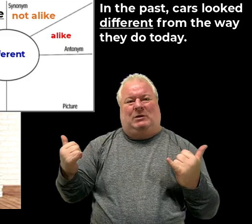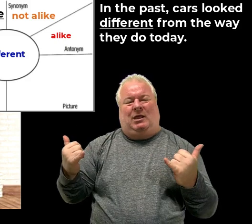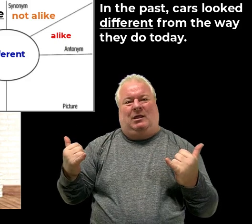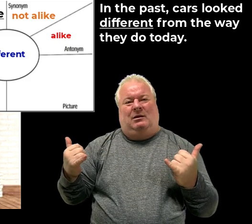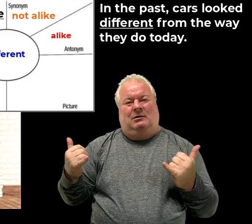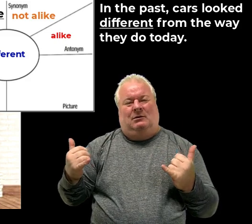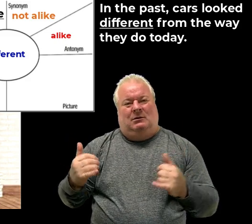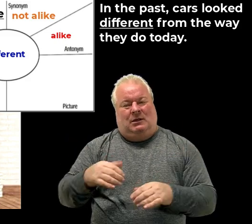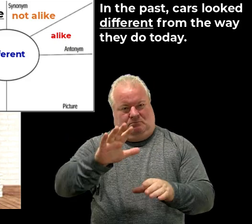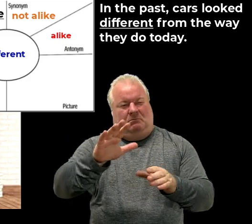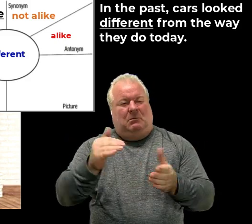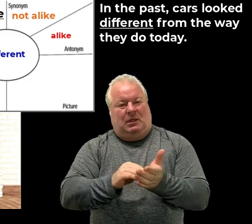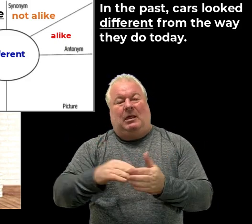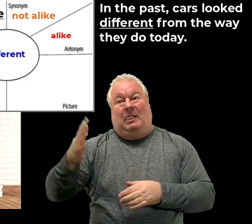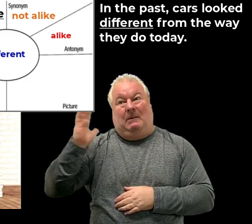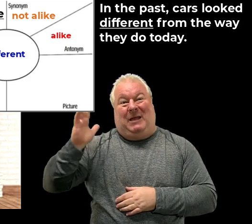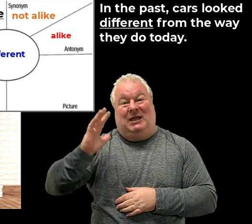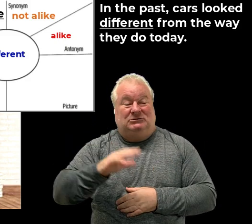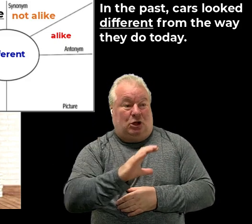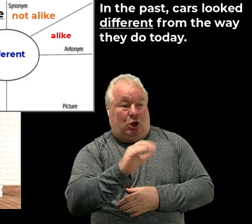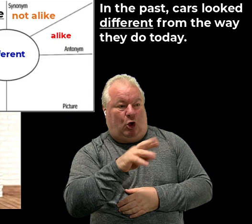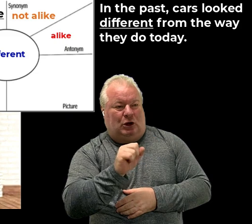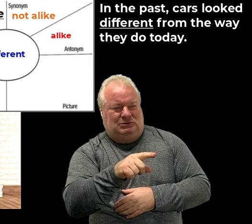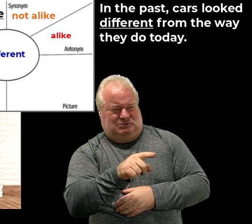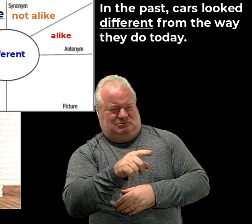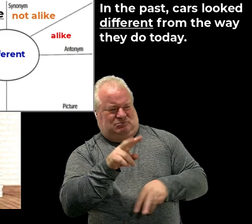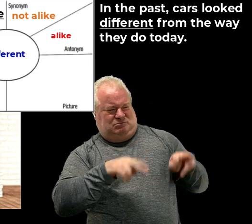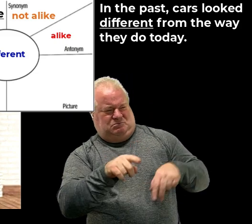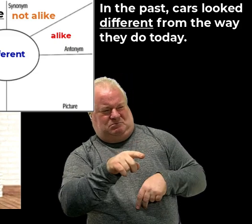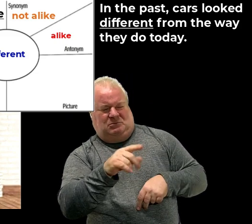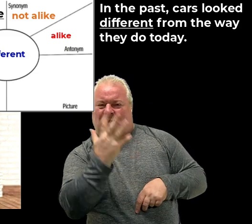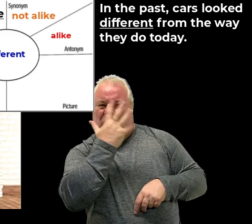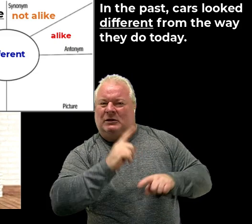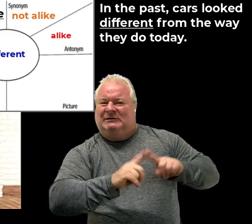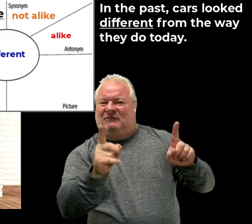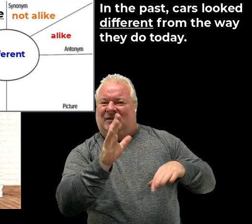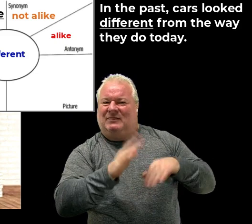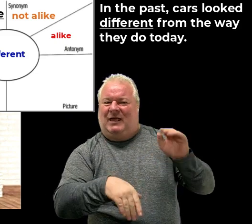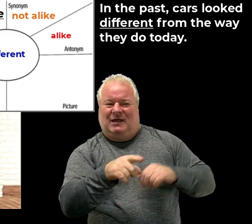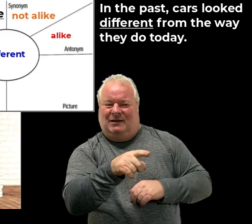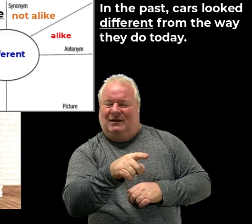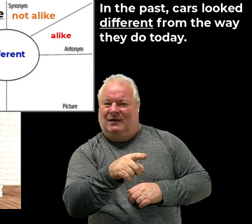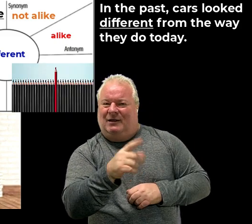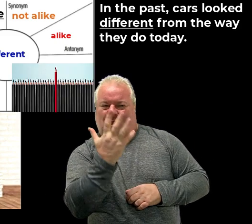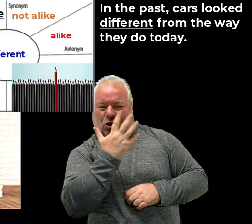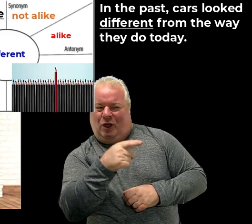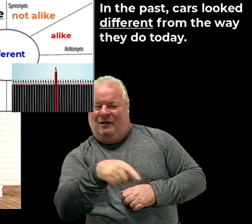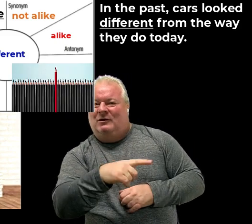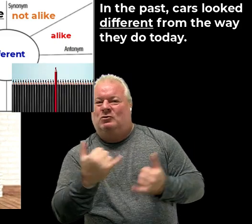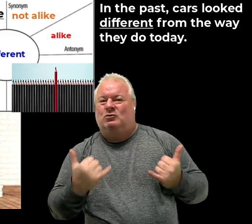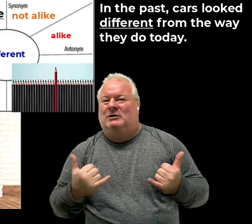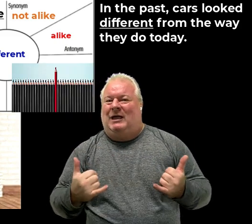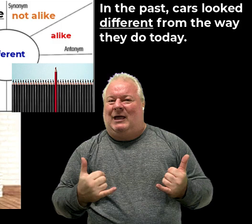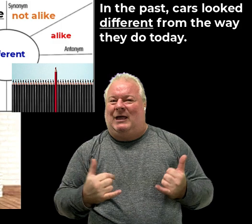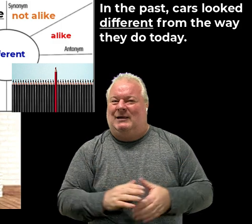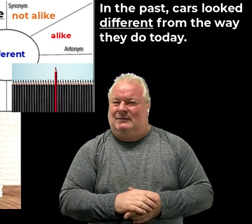In the past, cars looked different from the way they look today.